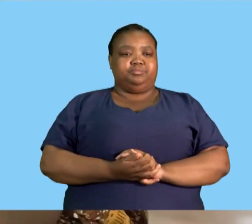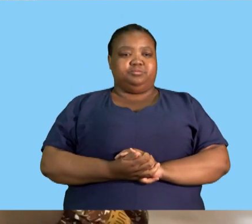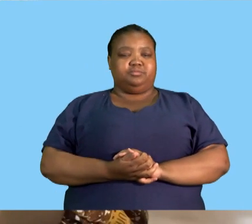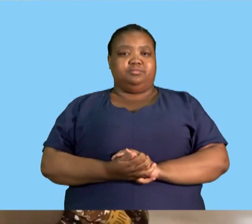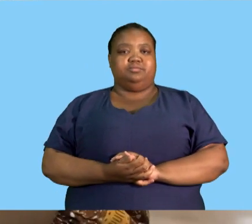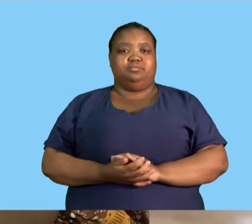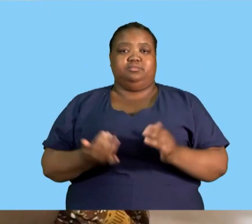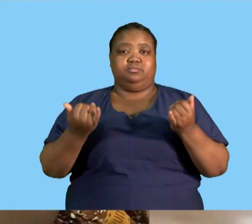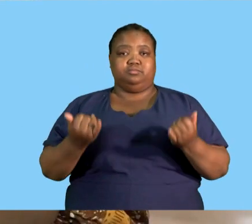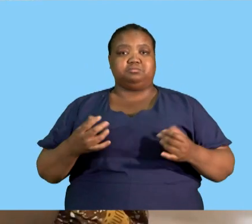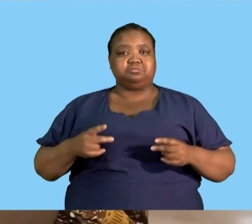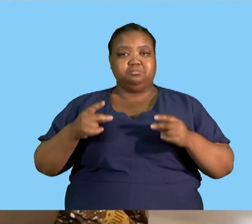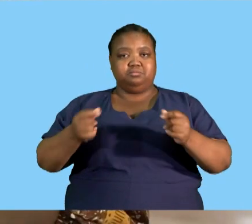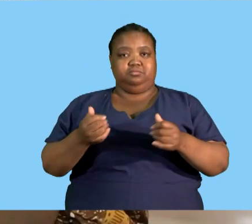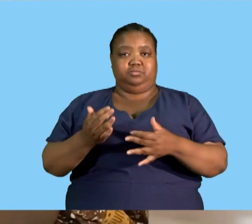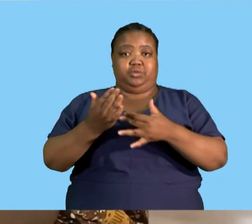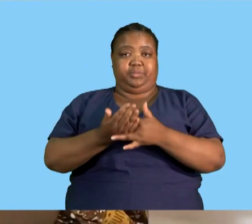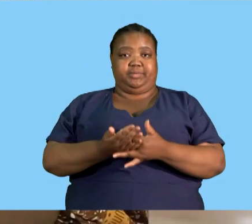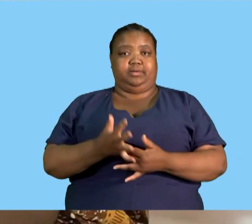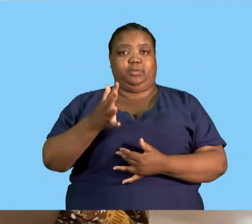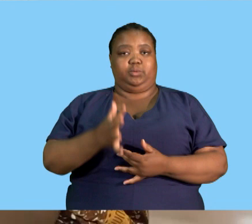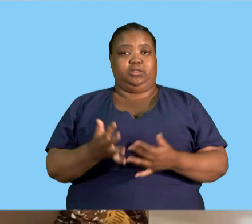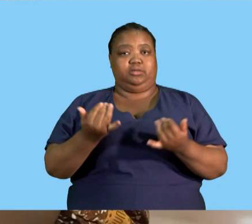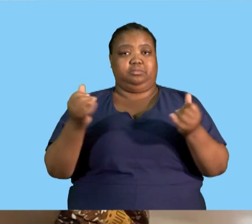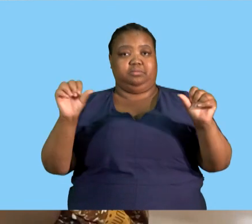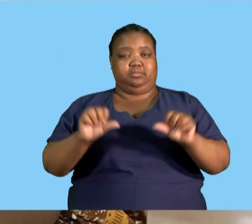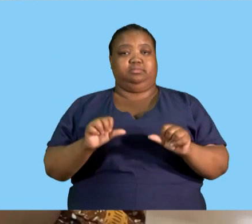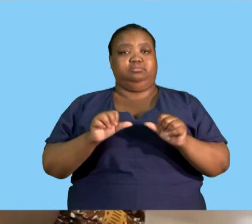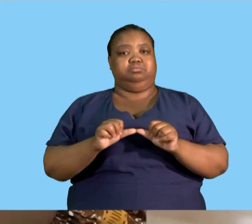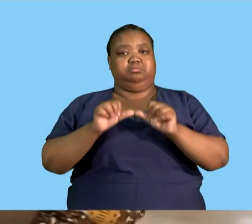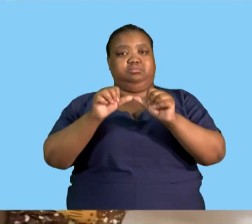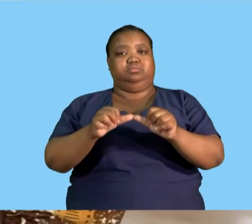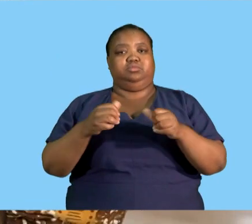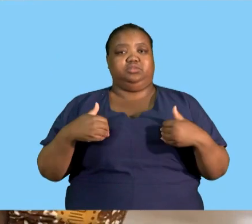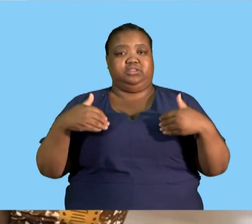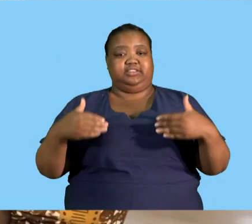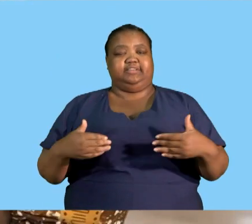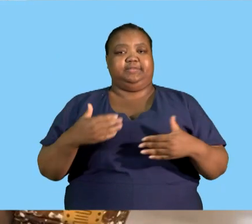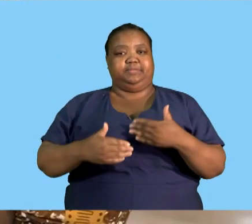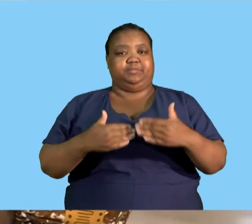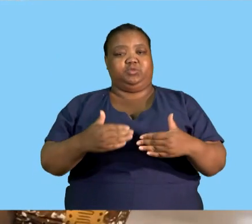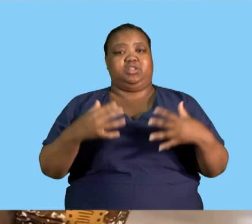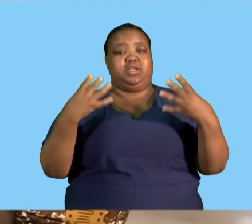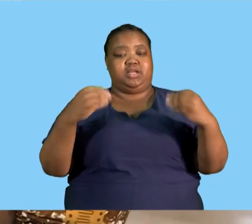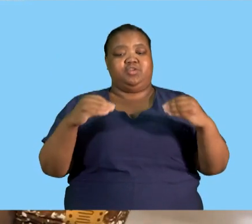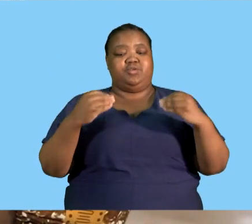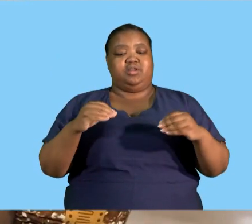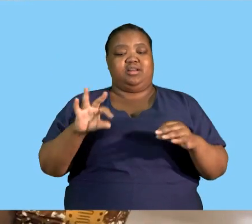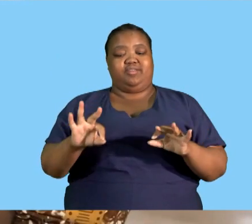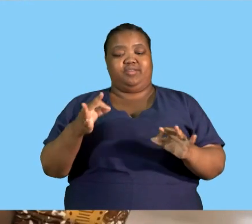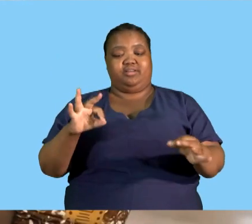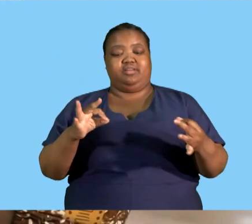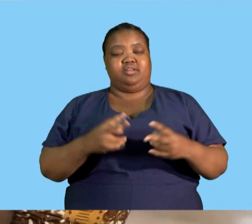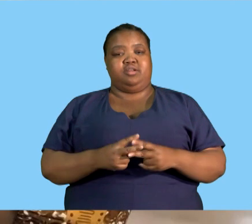this entire topic as we'll be discussing in this lesson. So we're going to go on a quick break, and then when we come